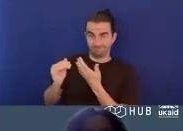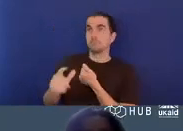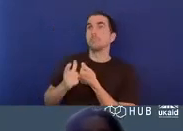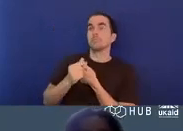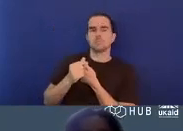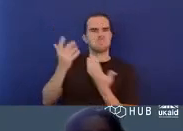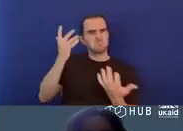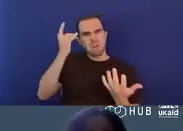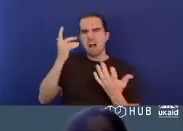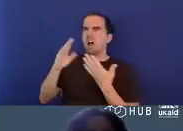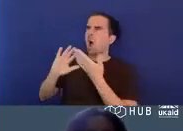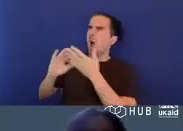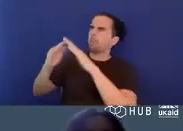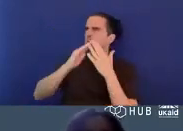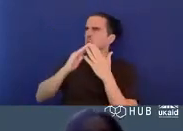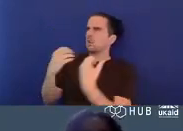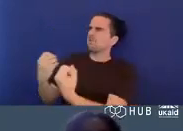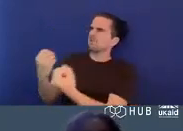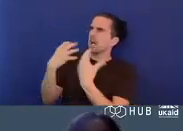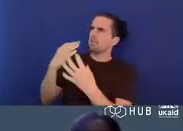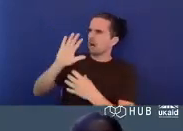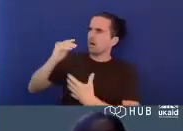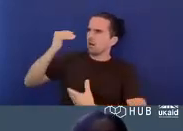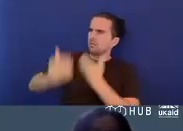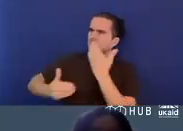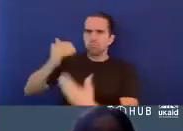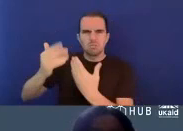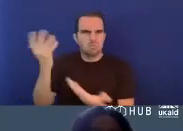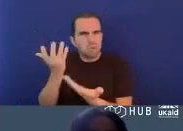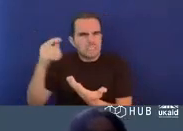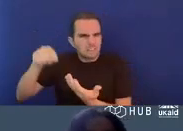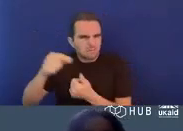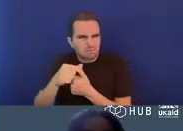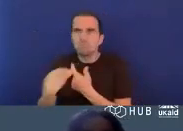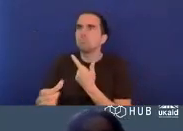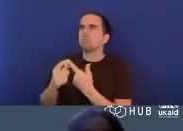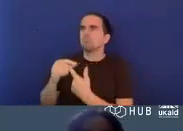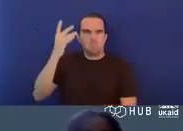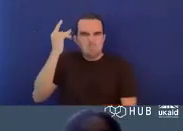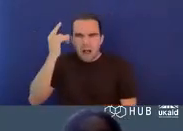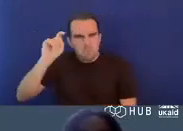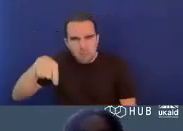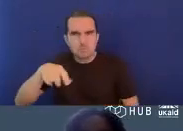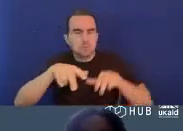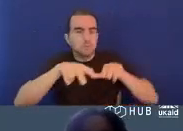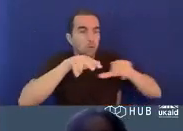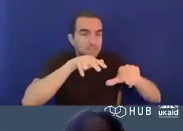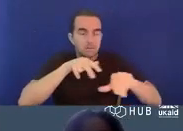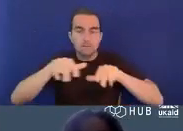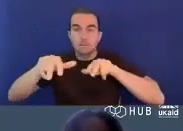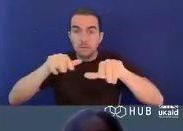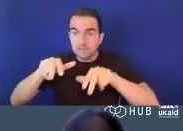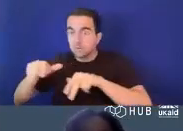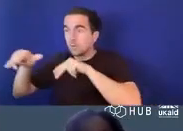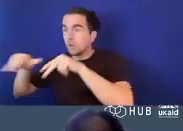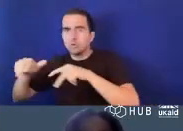cross-organizational approach required, steps for setting up community feedback mechanism, and maintaining community feedback